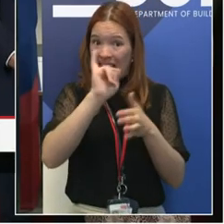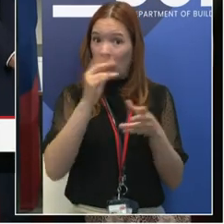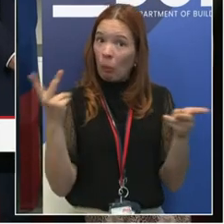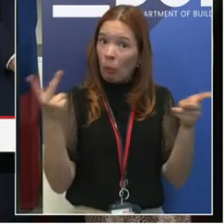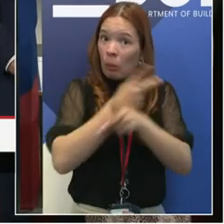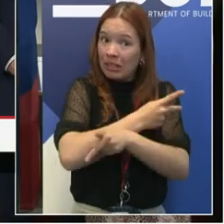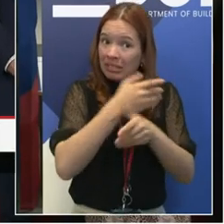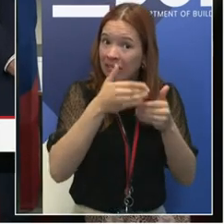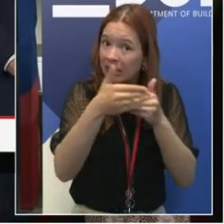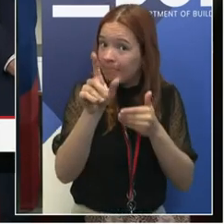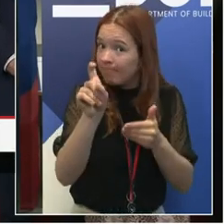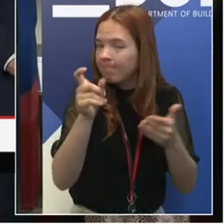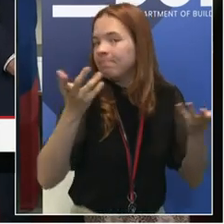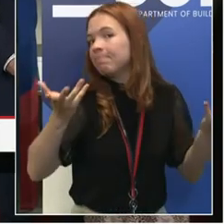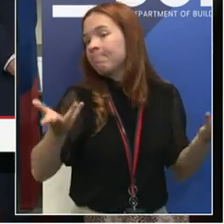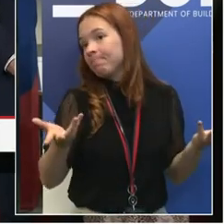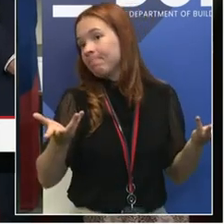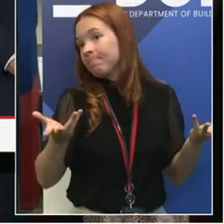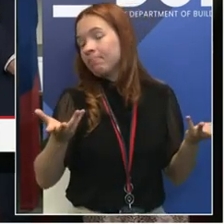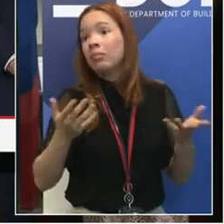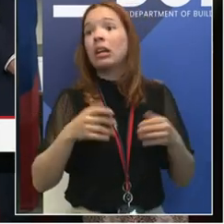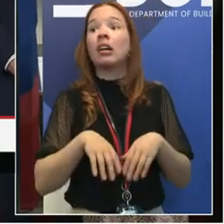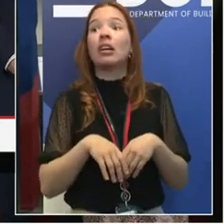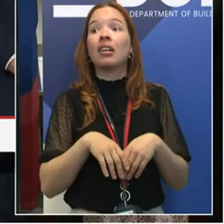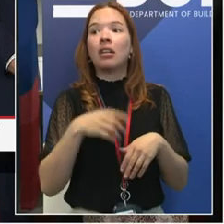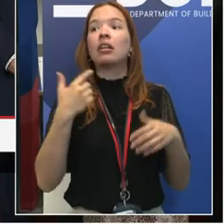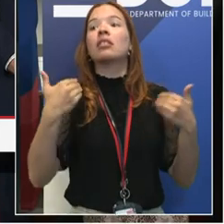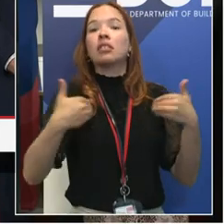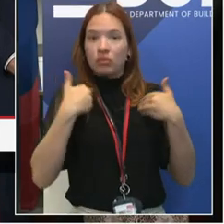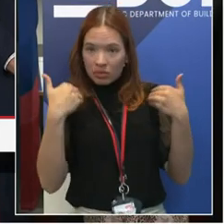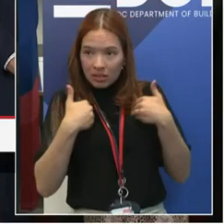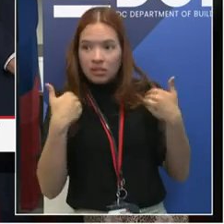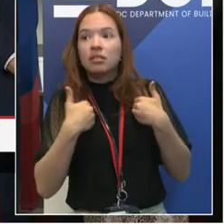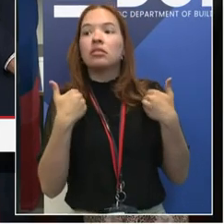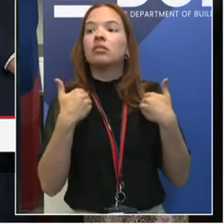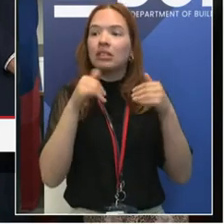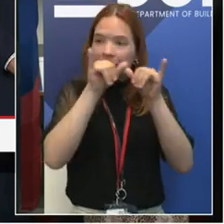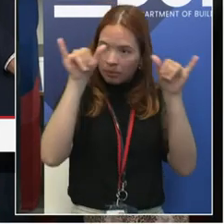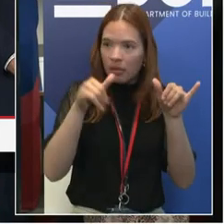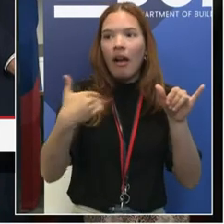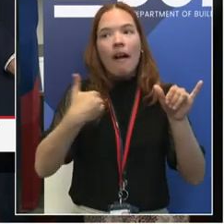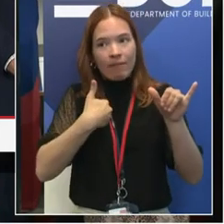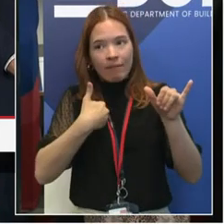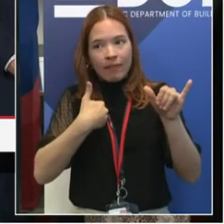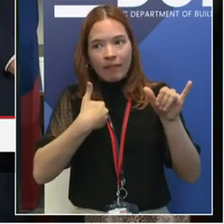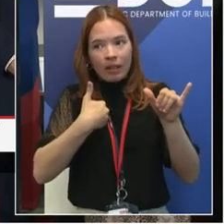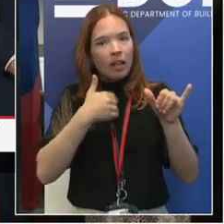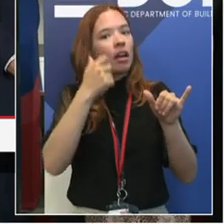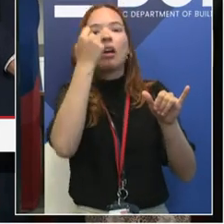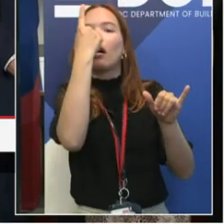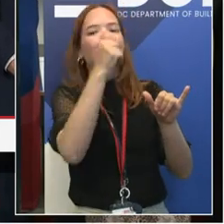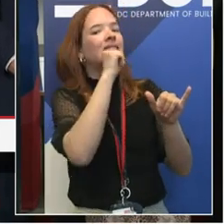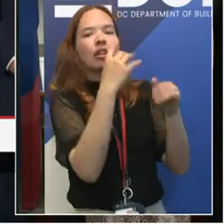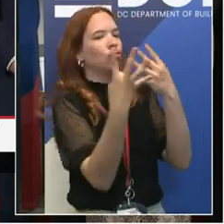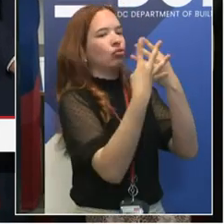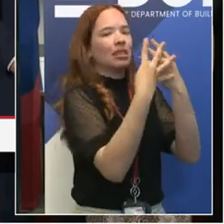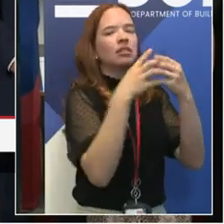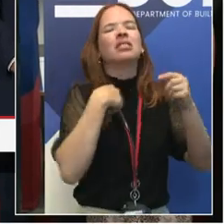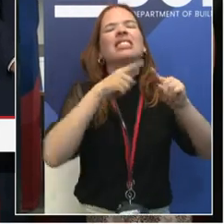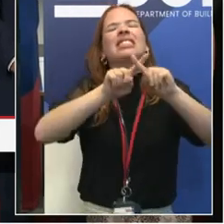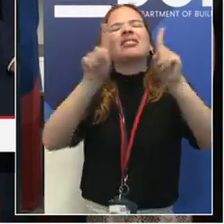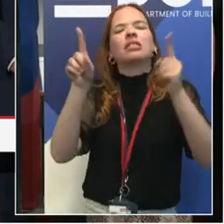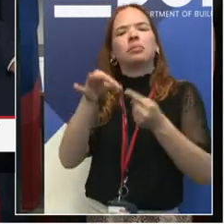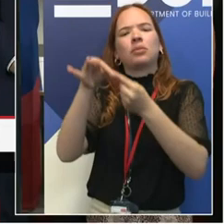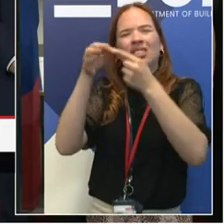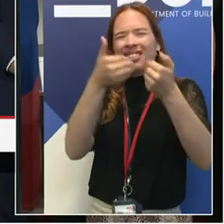have a juvenile justice system here that is not jail. It's not the adult system. It is an opportunity for us to sit